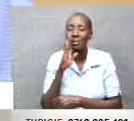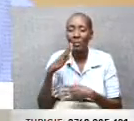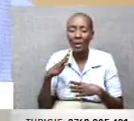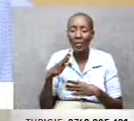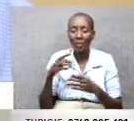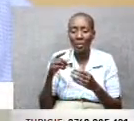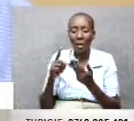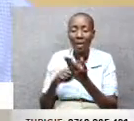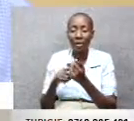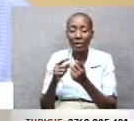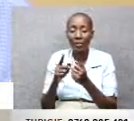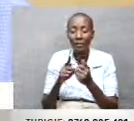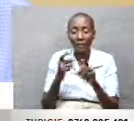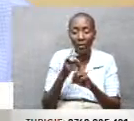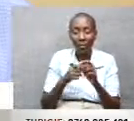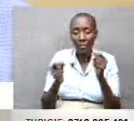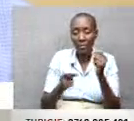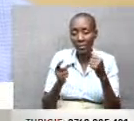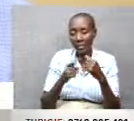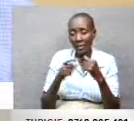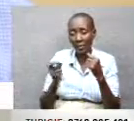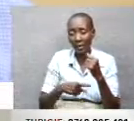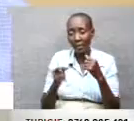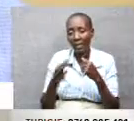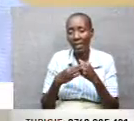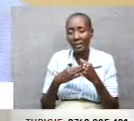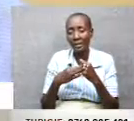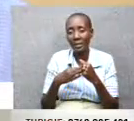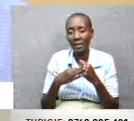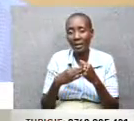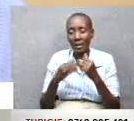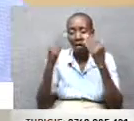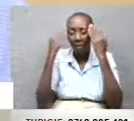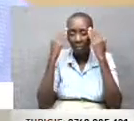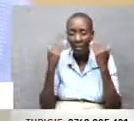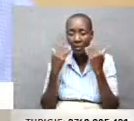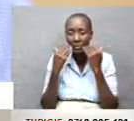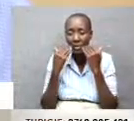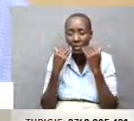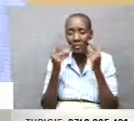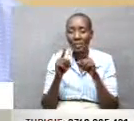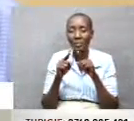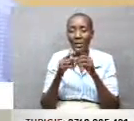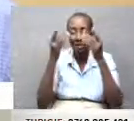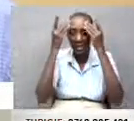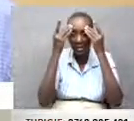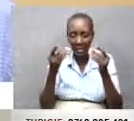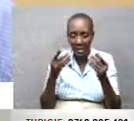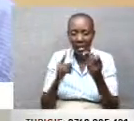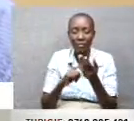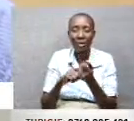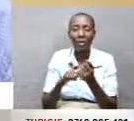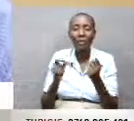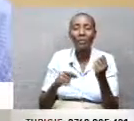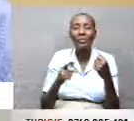August. That was when the time, you know, that was declared by the court, by the Supreme Court. So they are counting from 6th of August,